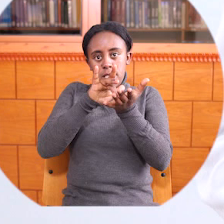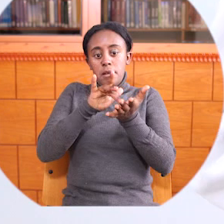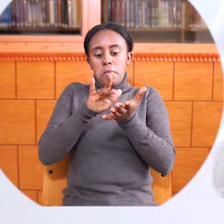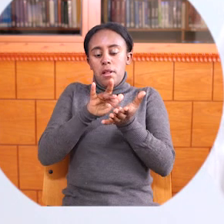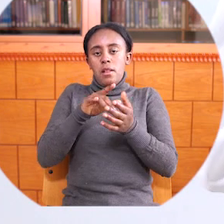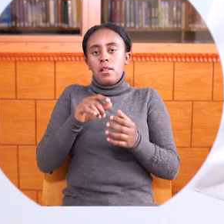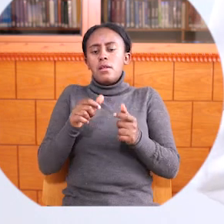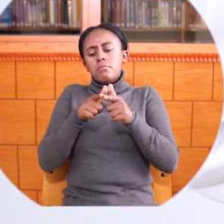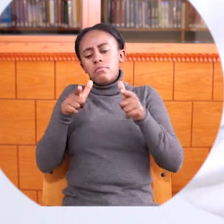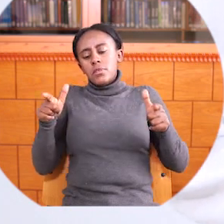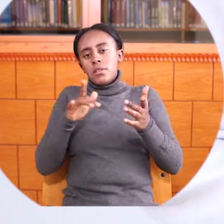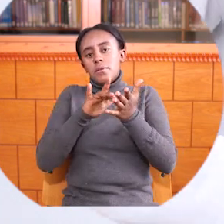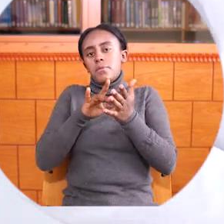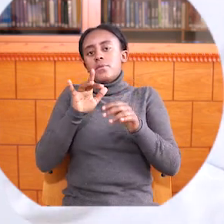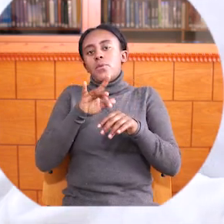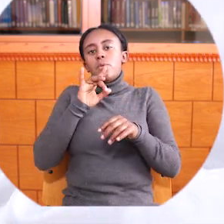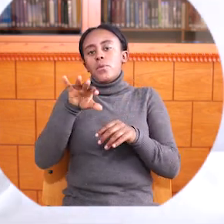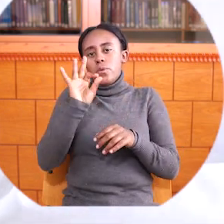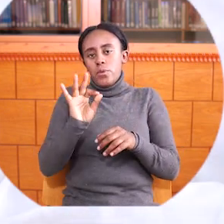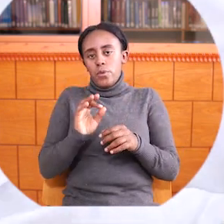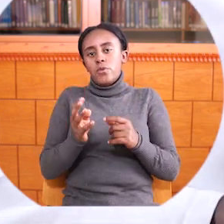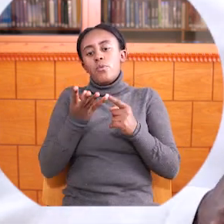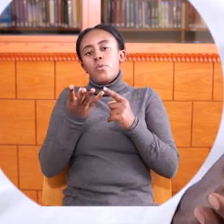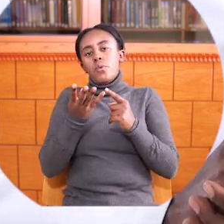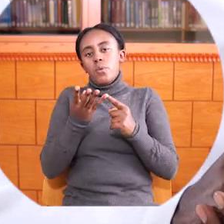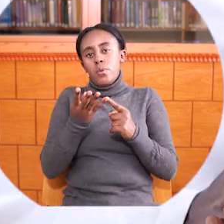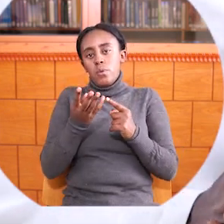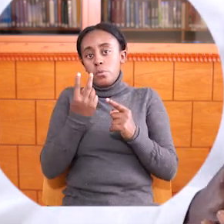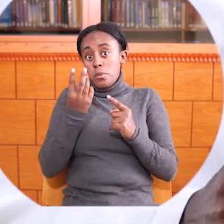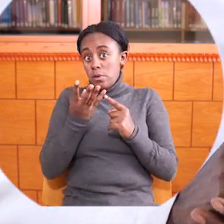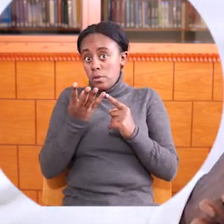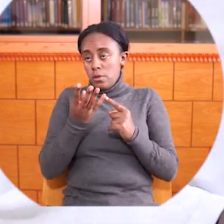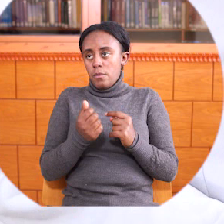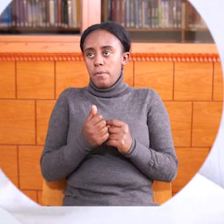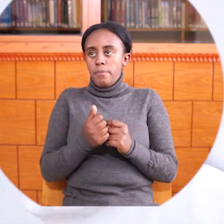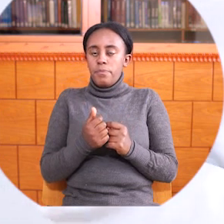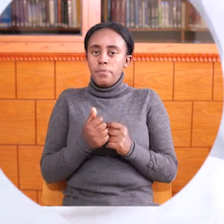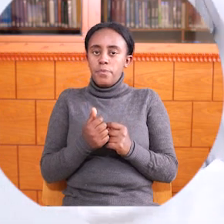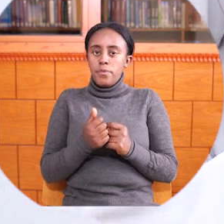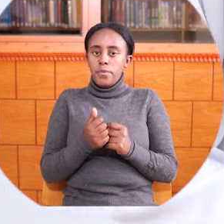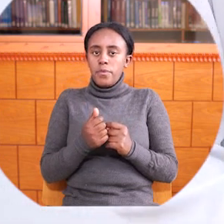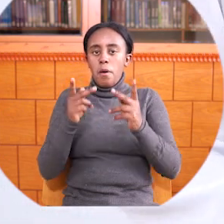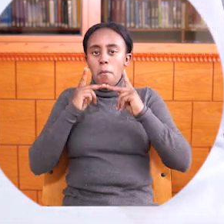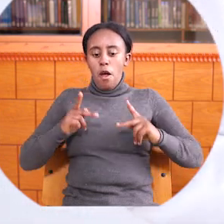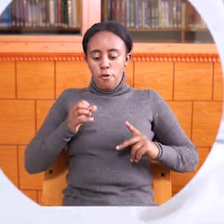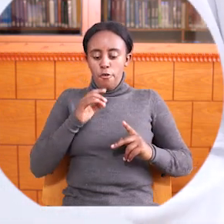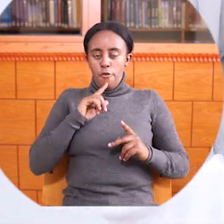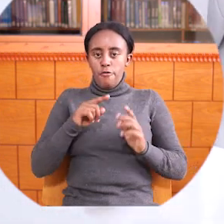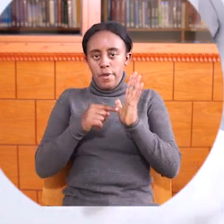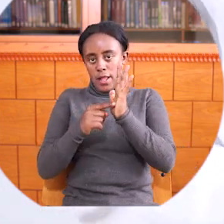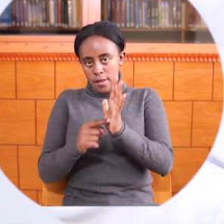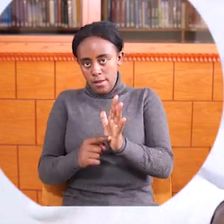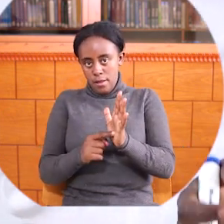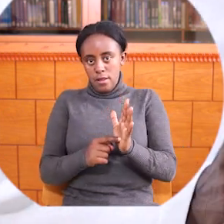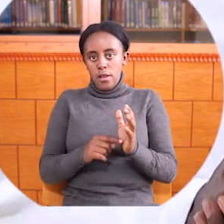veins. It is a big midline veins. The fourth one is a stalk. A stalk is a part of a leaf which is fixing